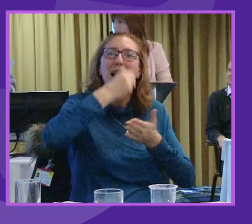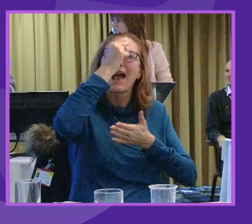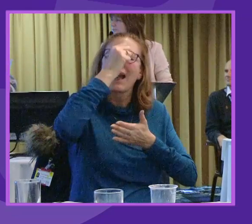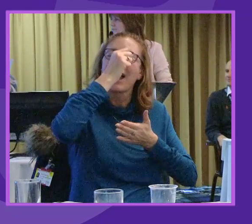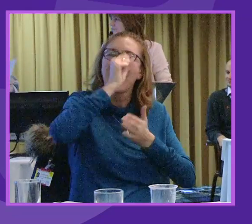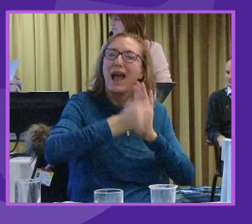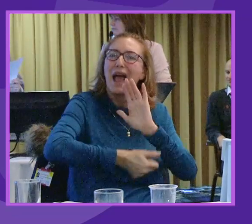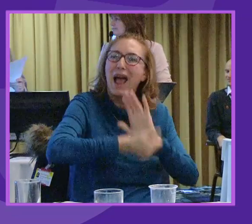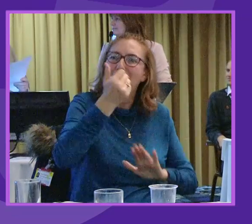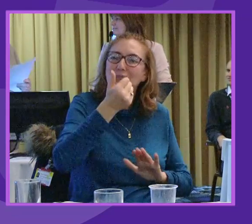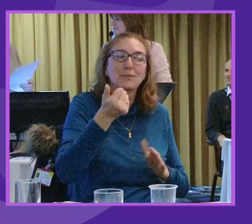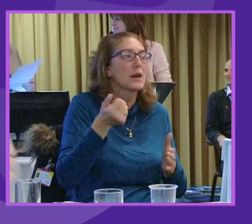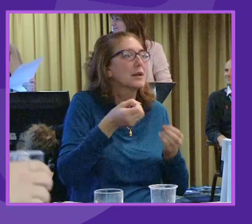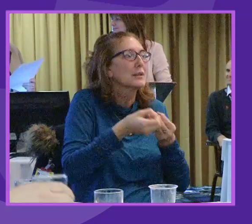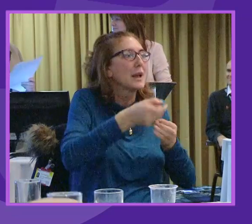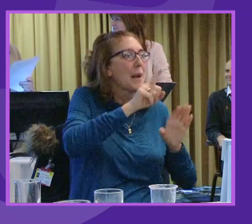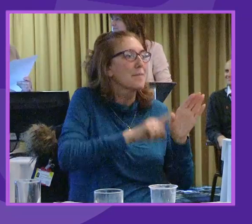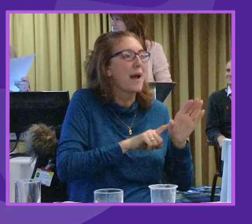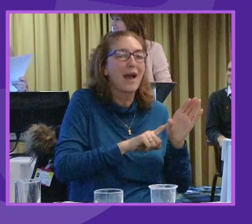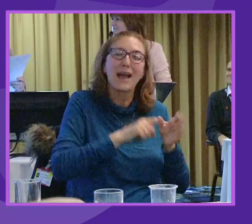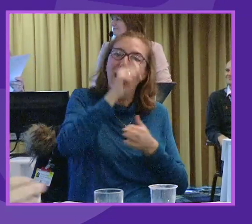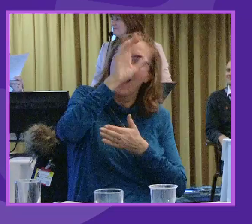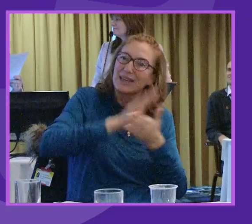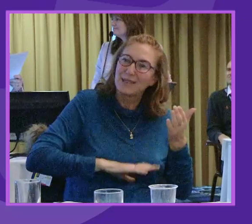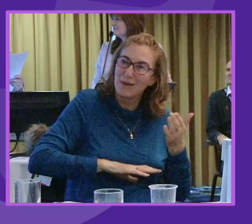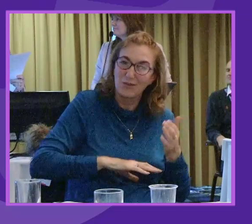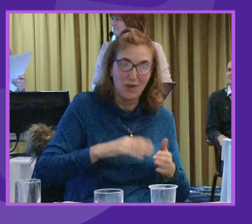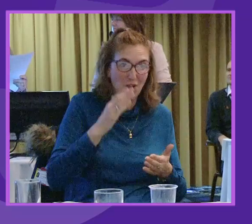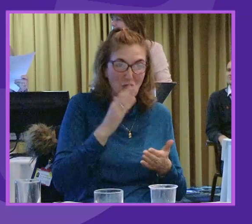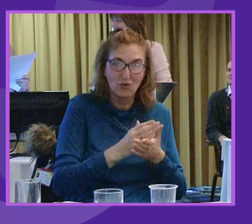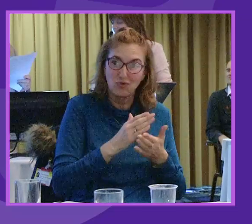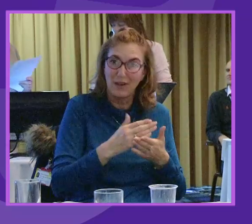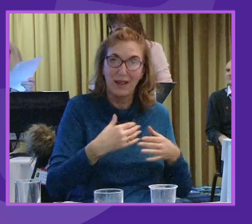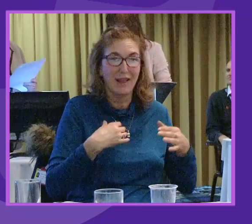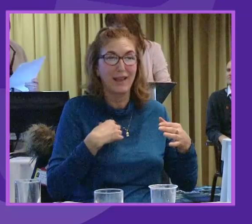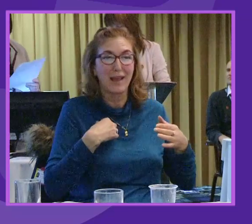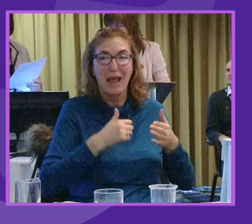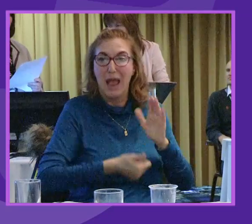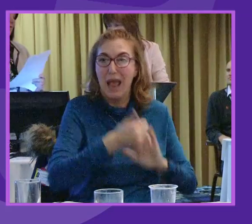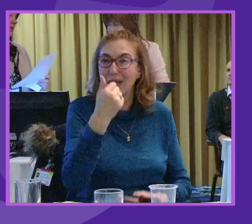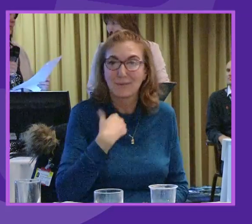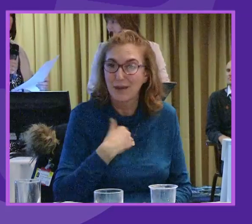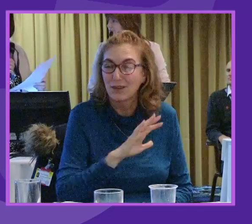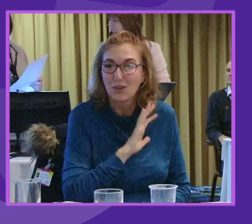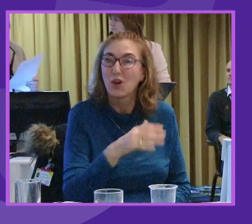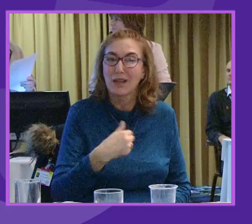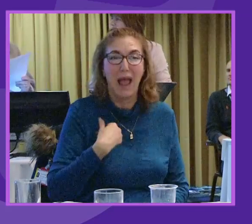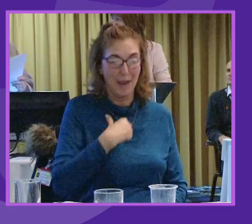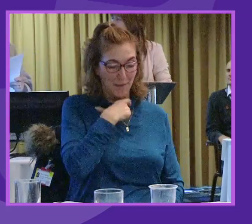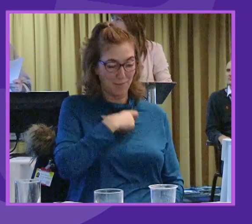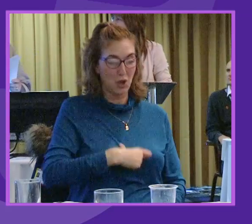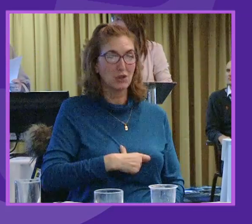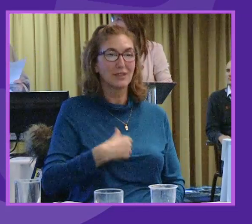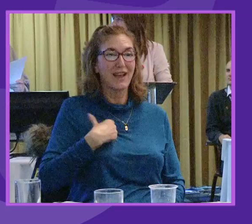and I'm an expert by experience. Actually, I'm not an expert in anything. I'm a person. I'm me. I work